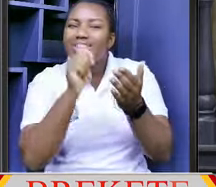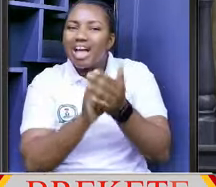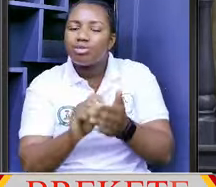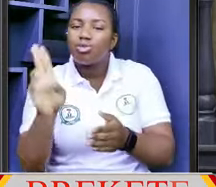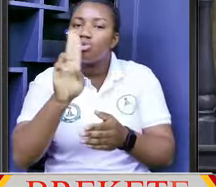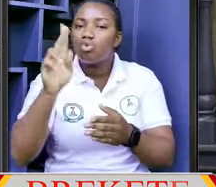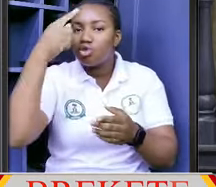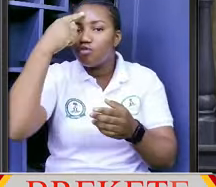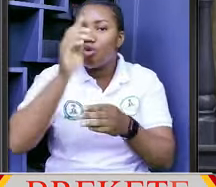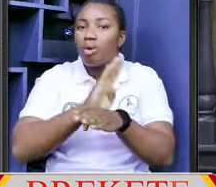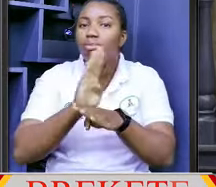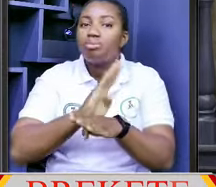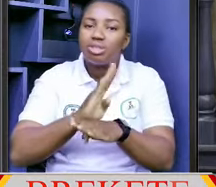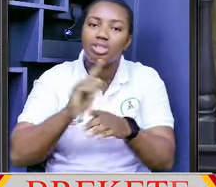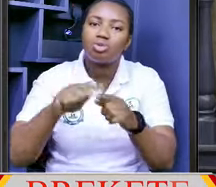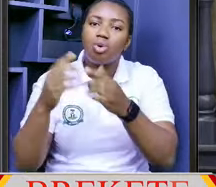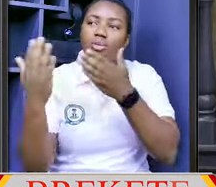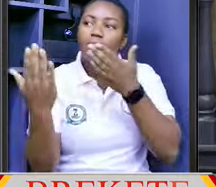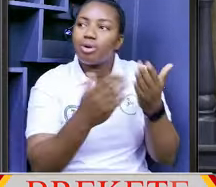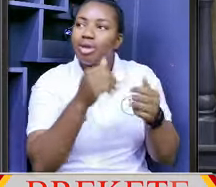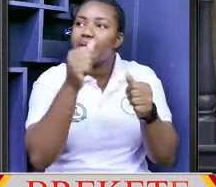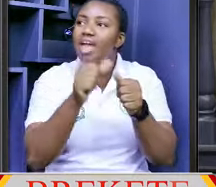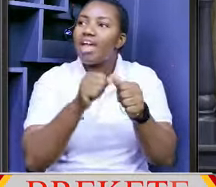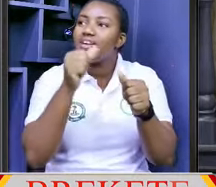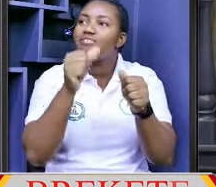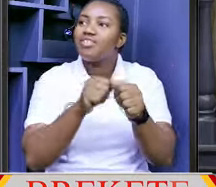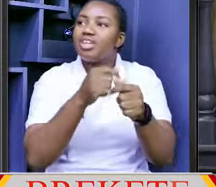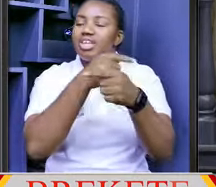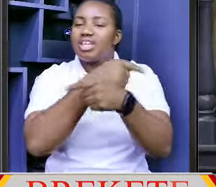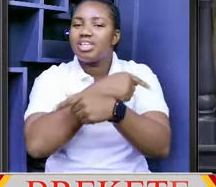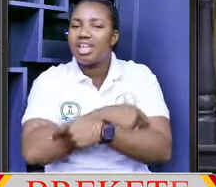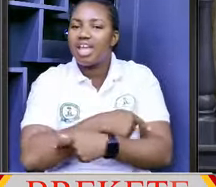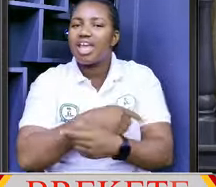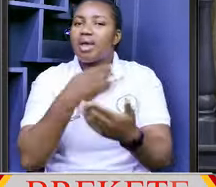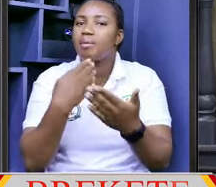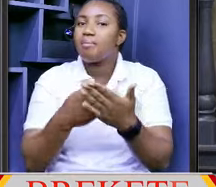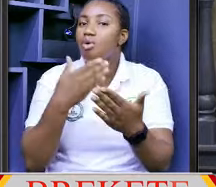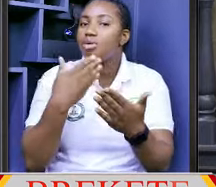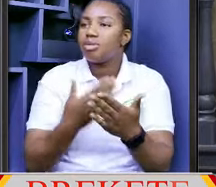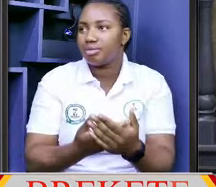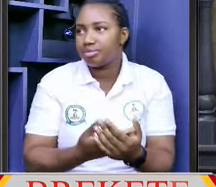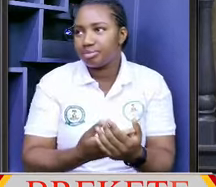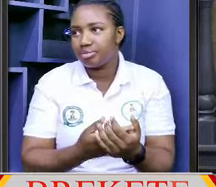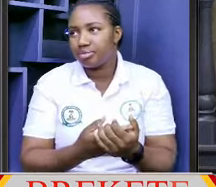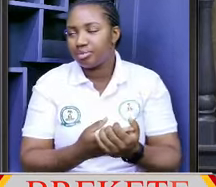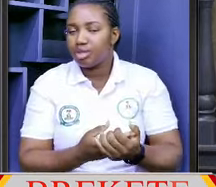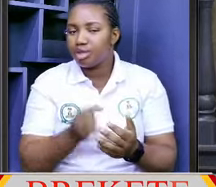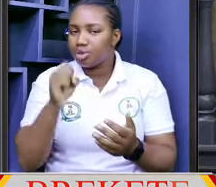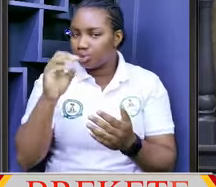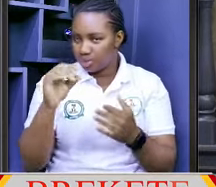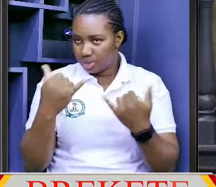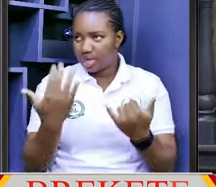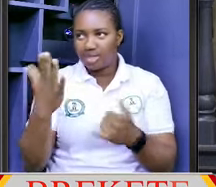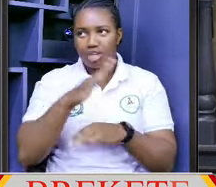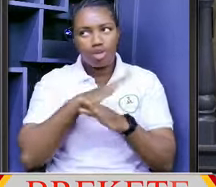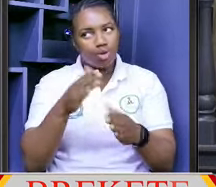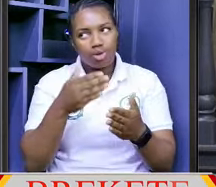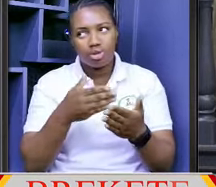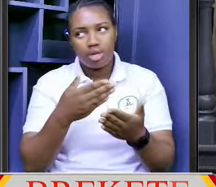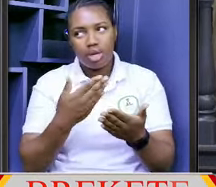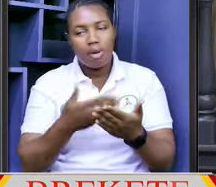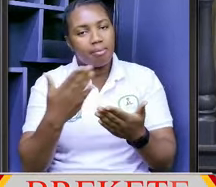to bring daily income so that you can be able to. So they no come buy another land as